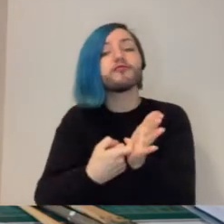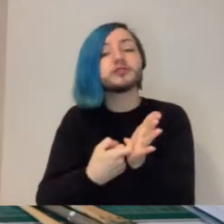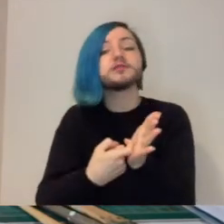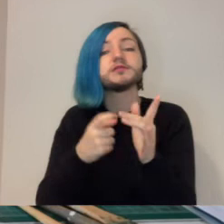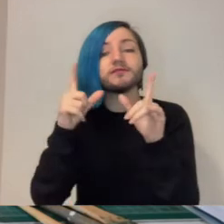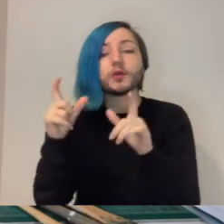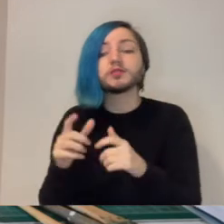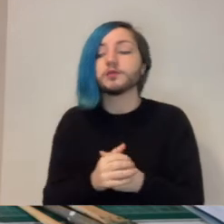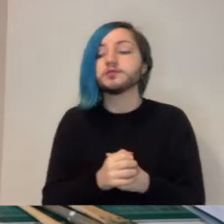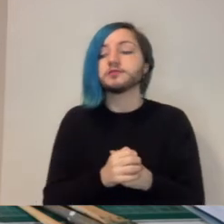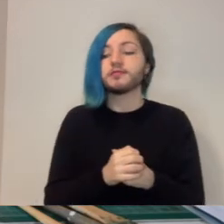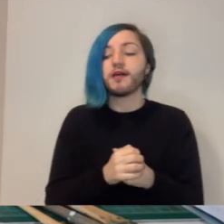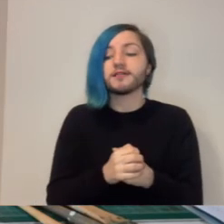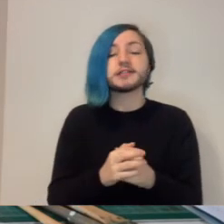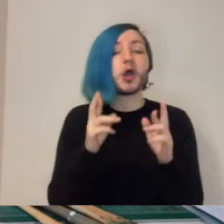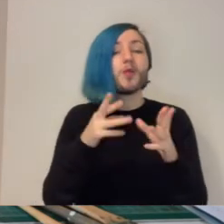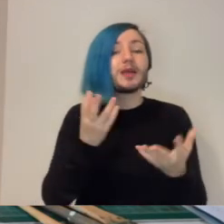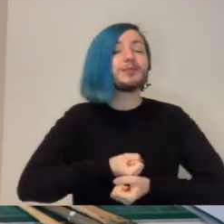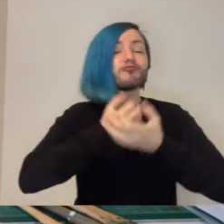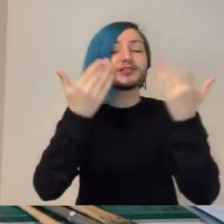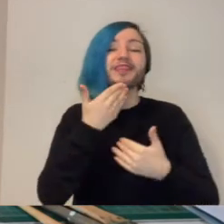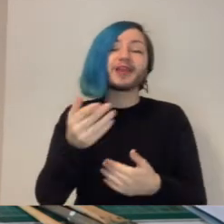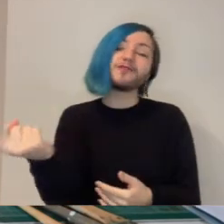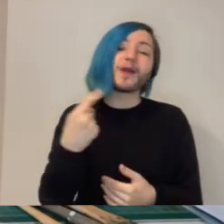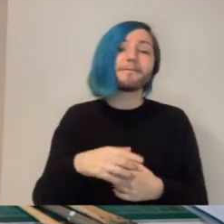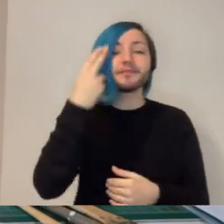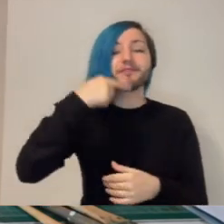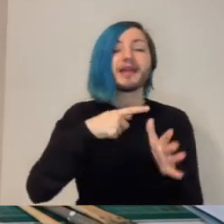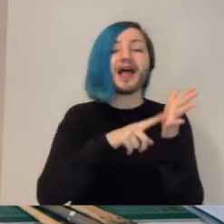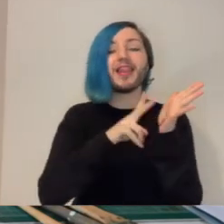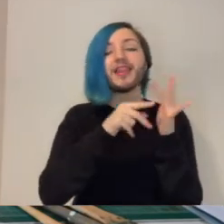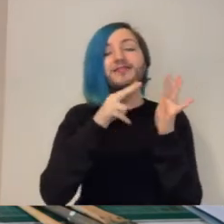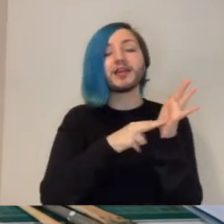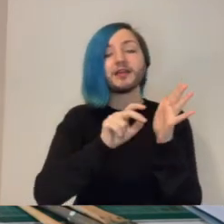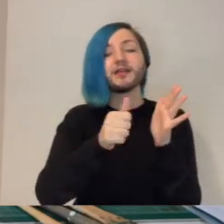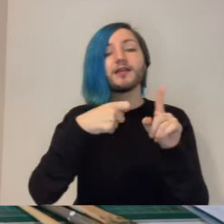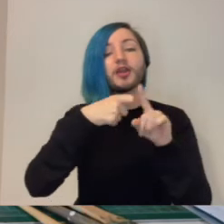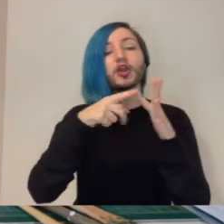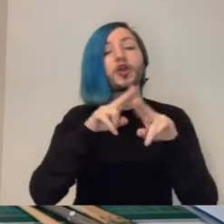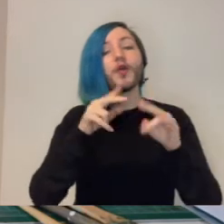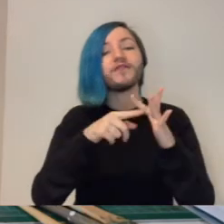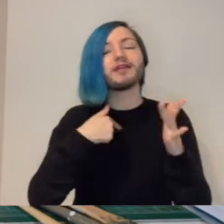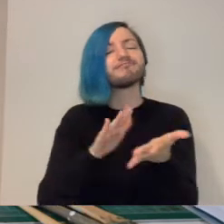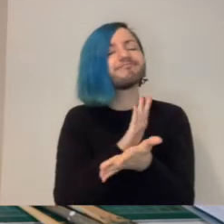references that you can, and take it as inspiration. Thanks for coming. I'm Alvin Kofi, and I'm